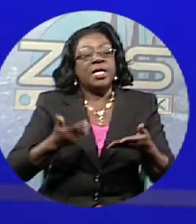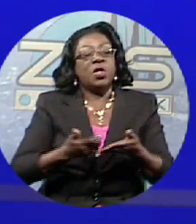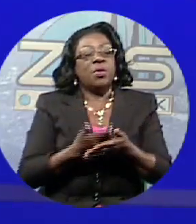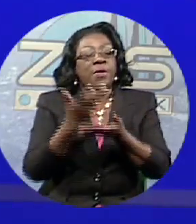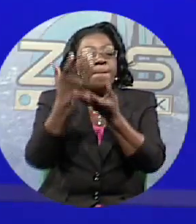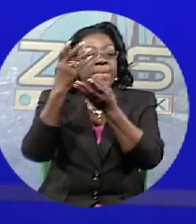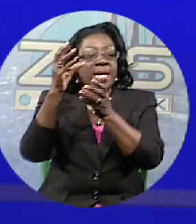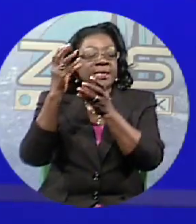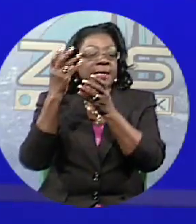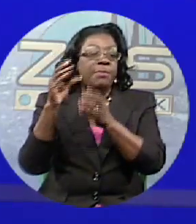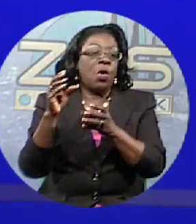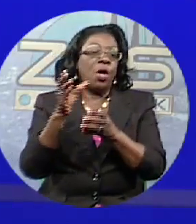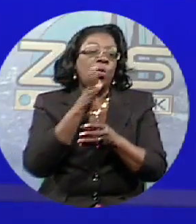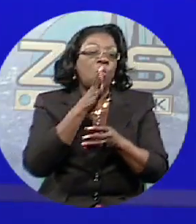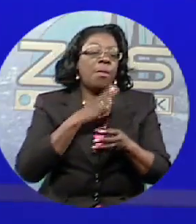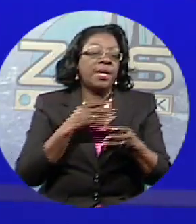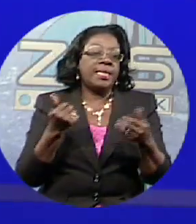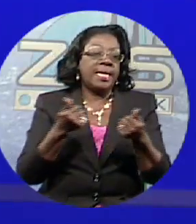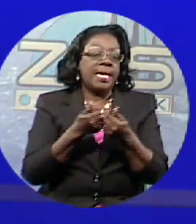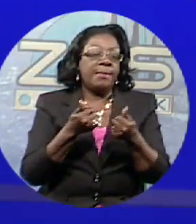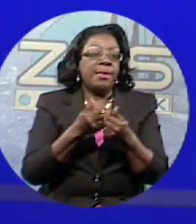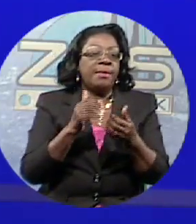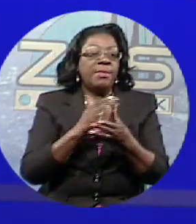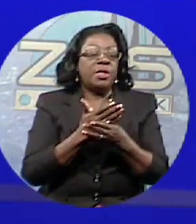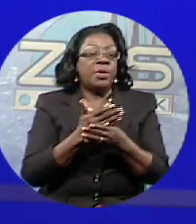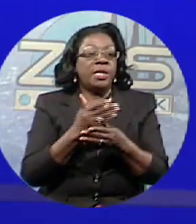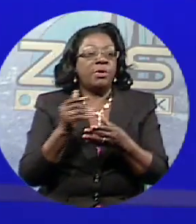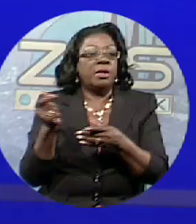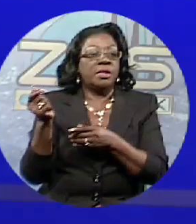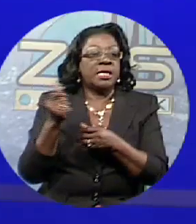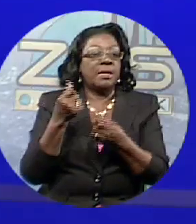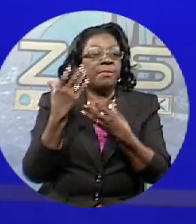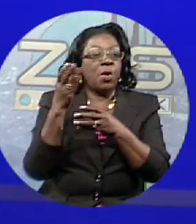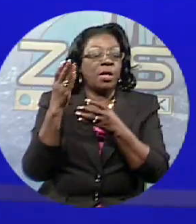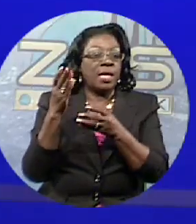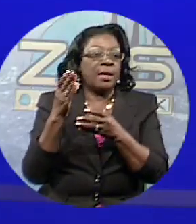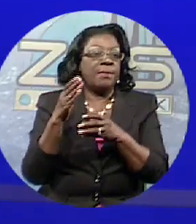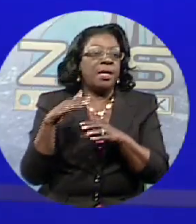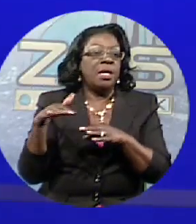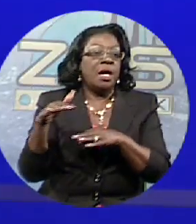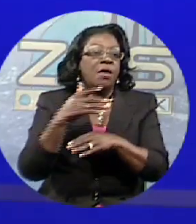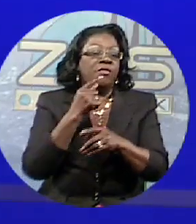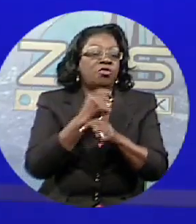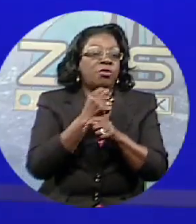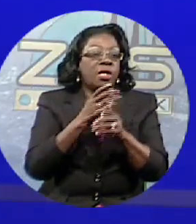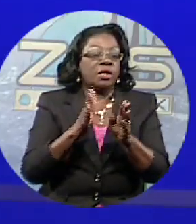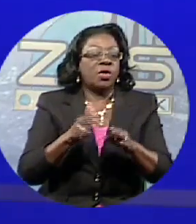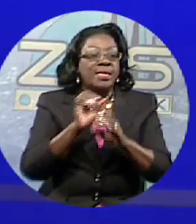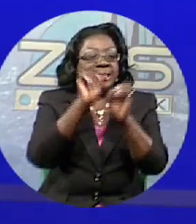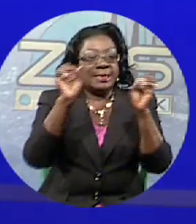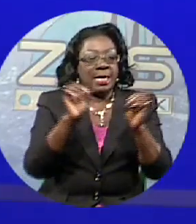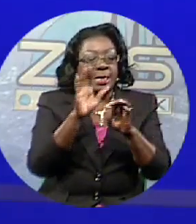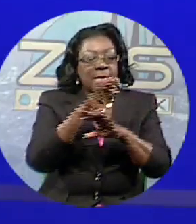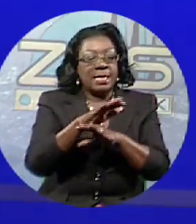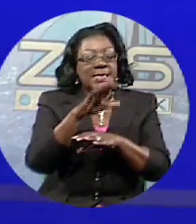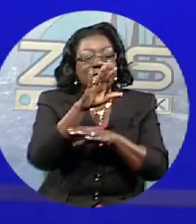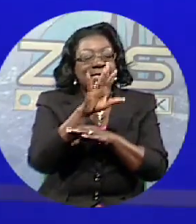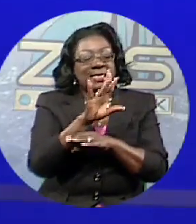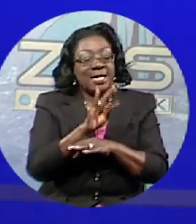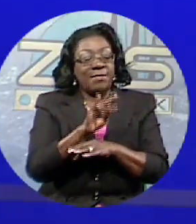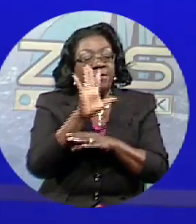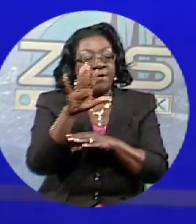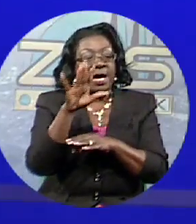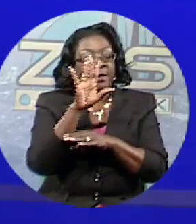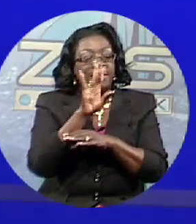Association's 2015 season. The Queens won an exciting ball game over the Johnson Truckers on Saturday night, 75-74,